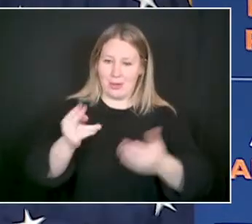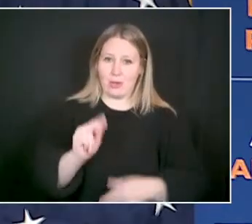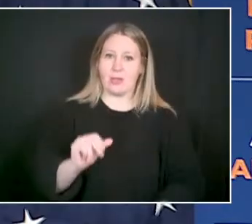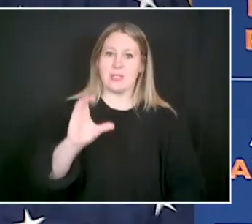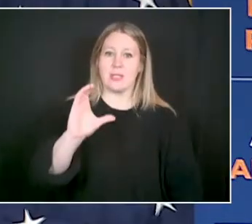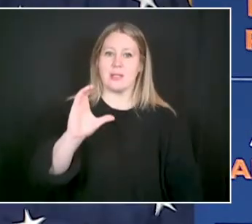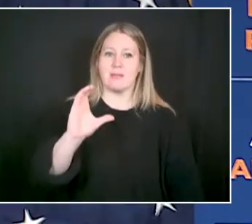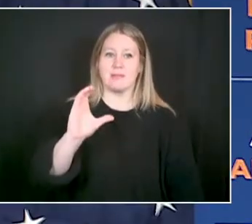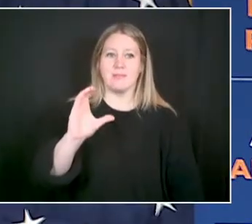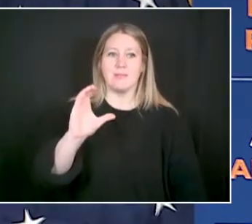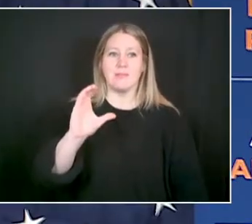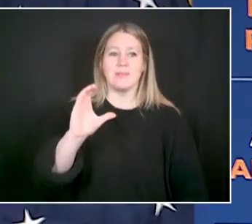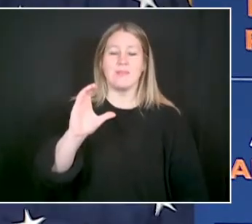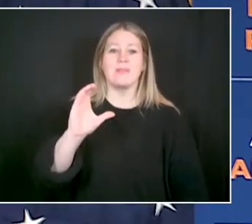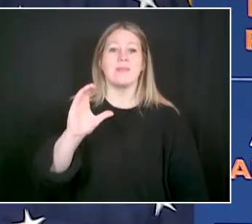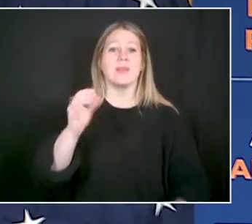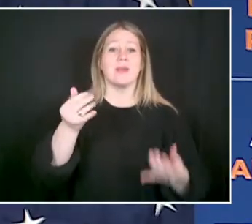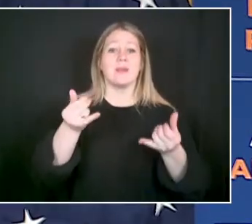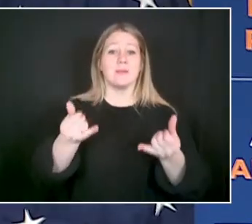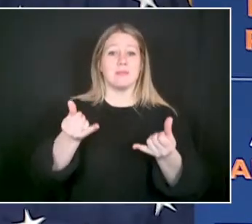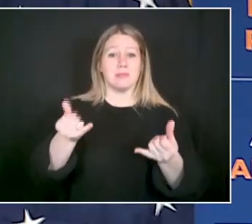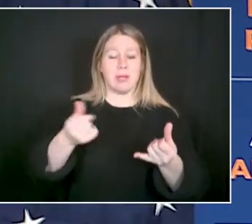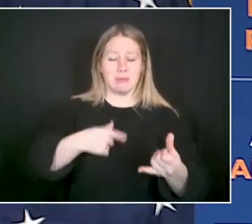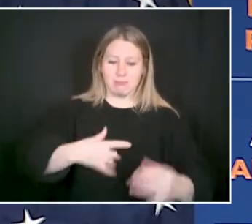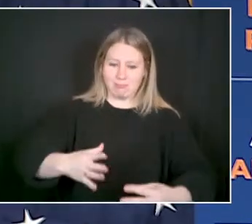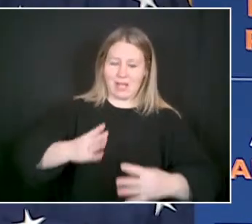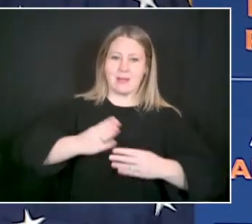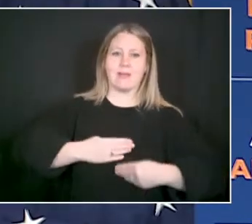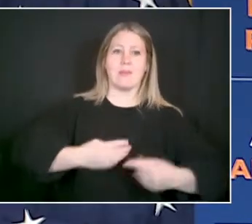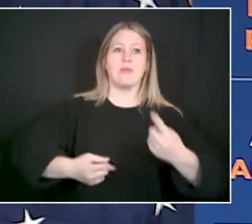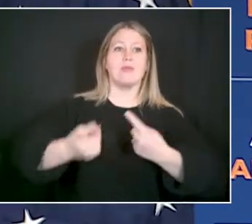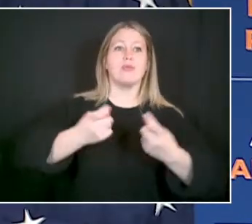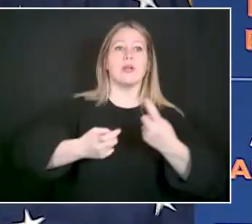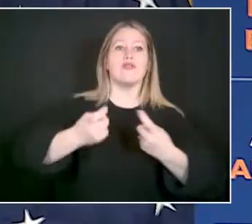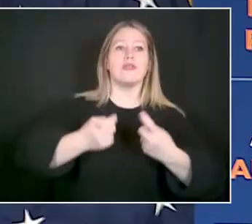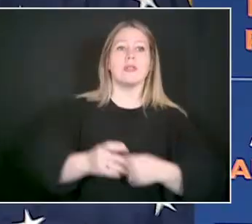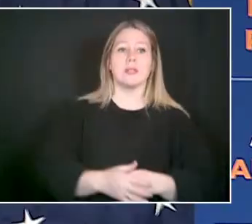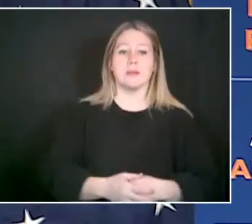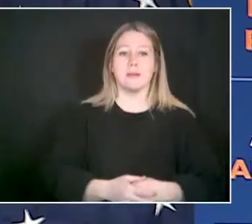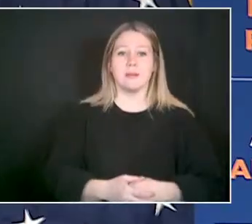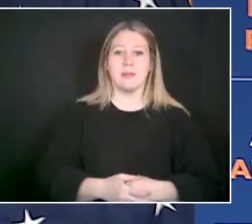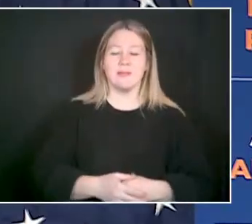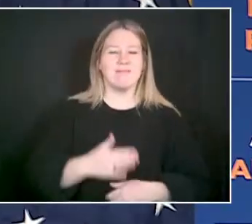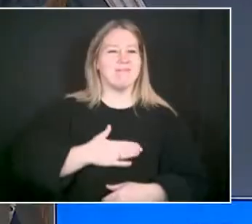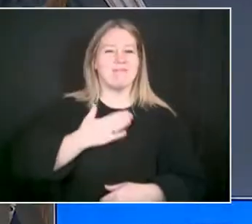and get some question from the folks I'm happy to see today.